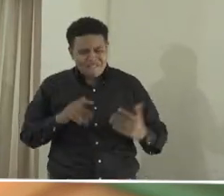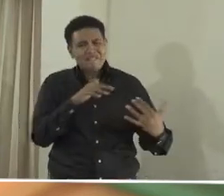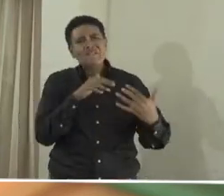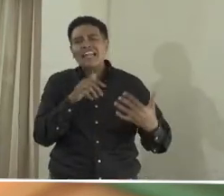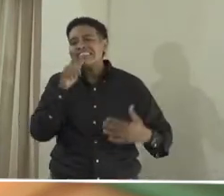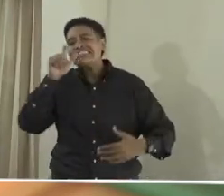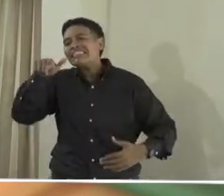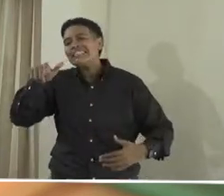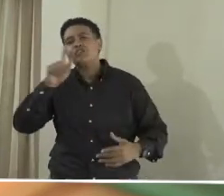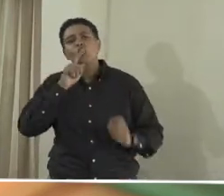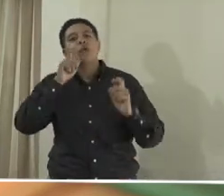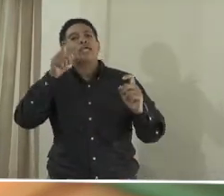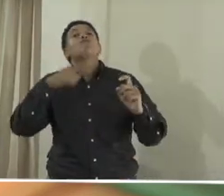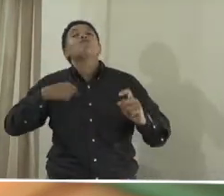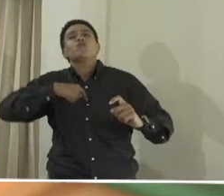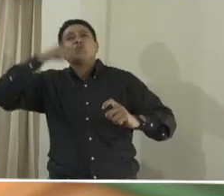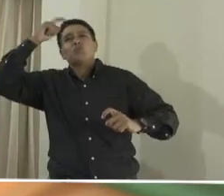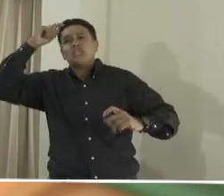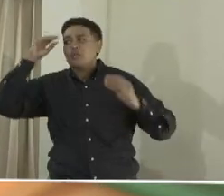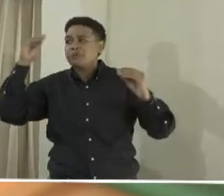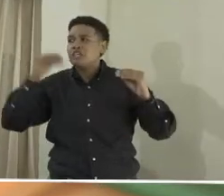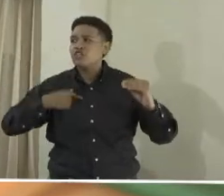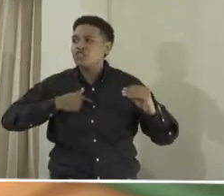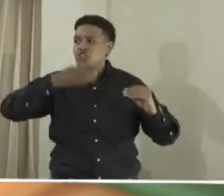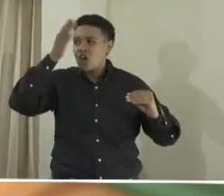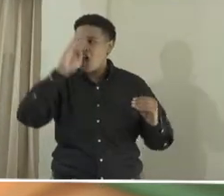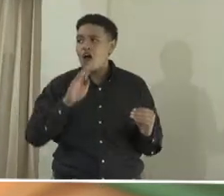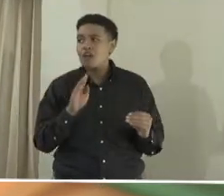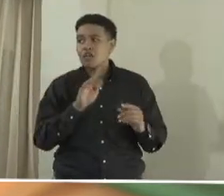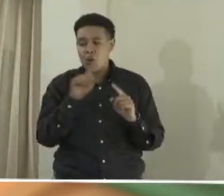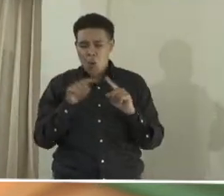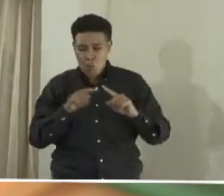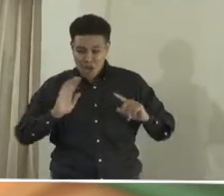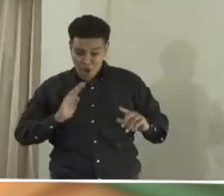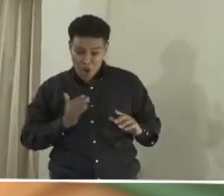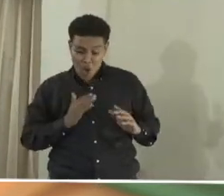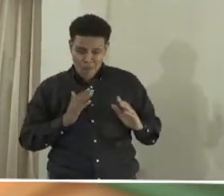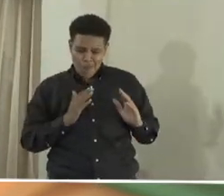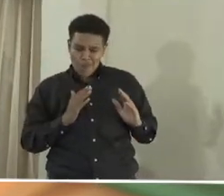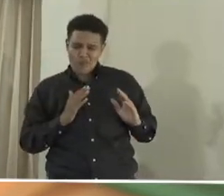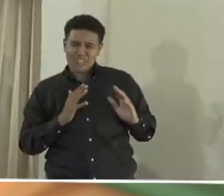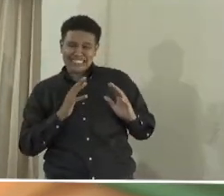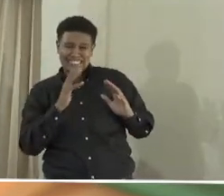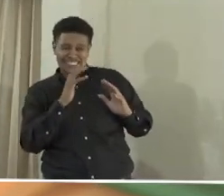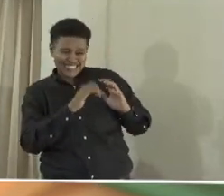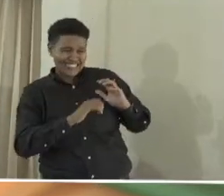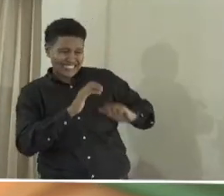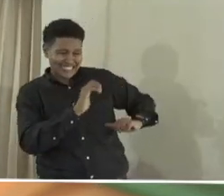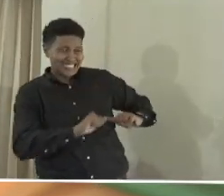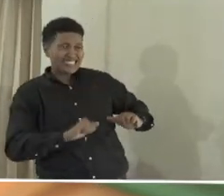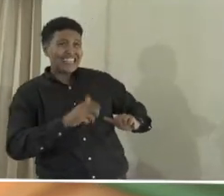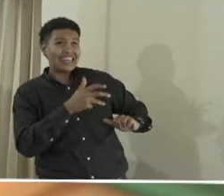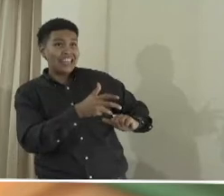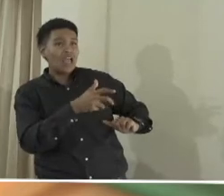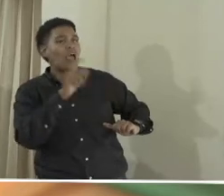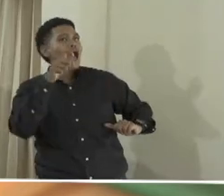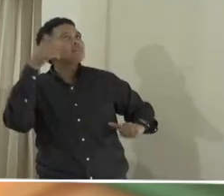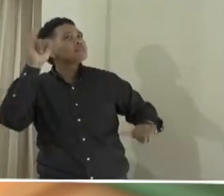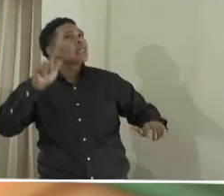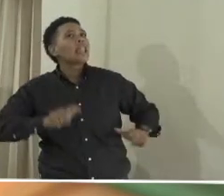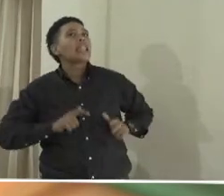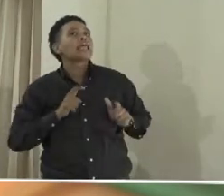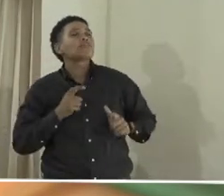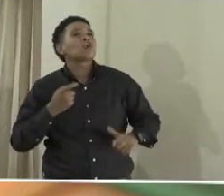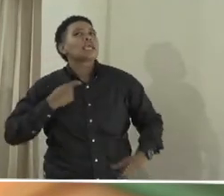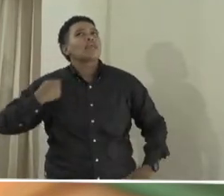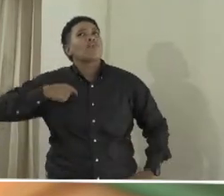So, God, give us wisdom. Teach us, Lord, that when we tear down our house, we still have to live in it. And so give us